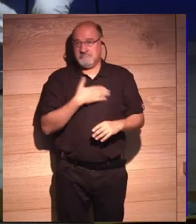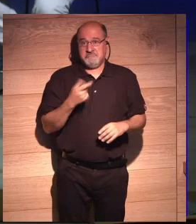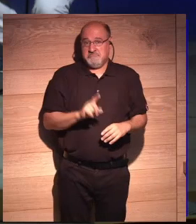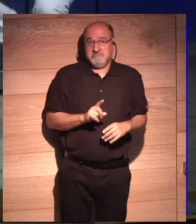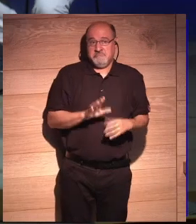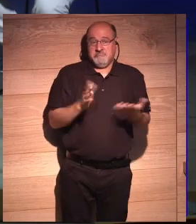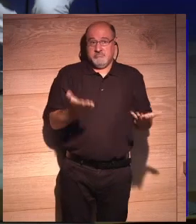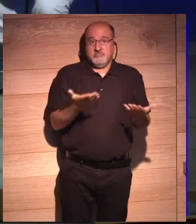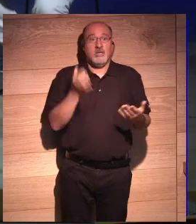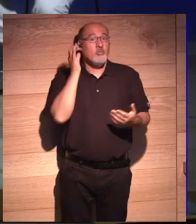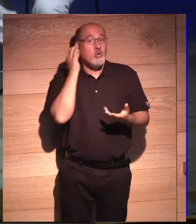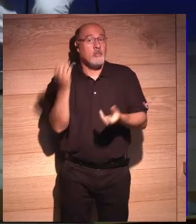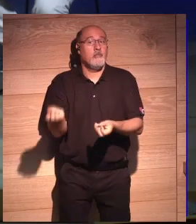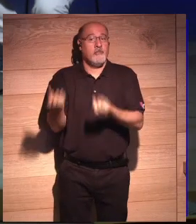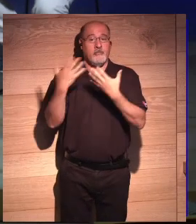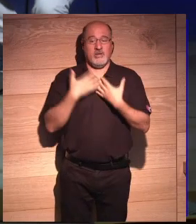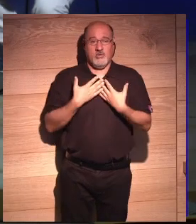raped or has